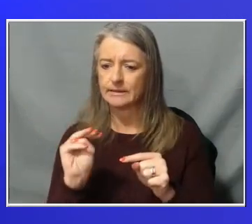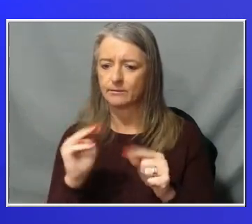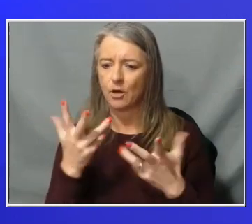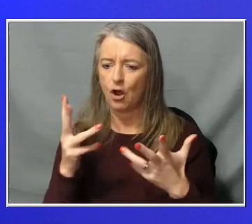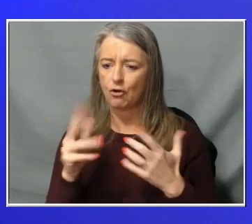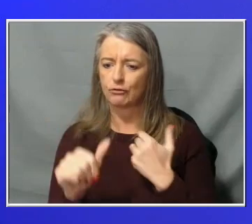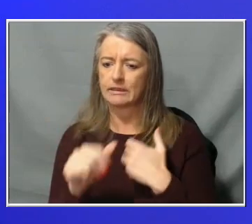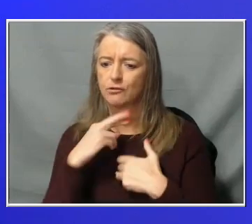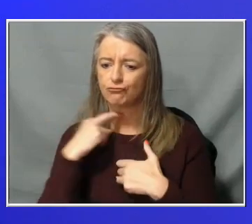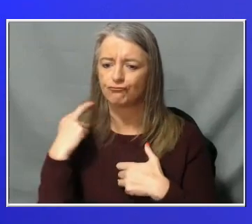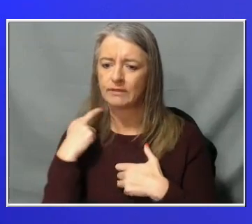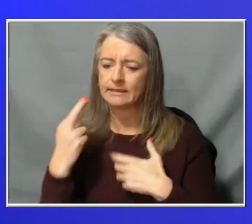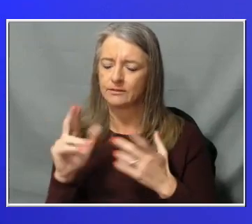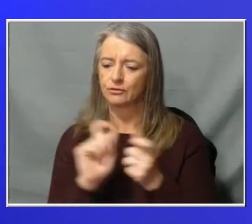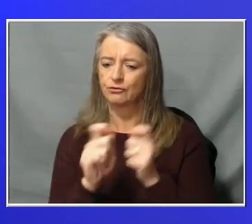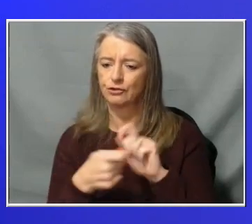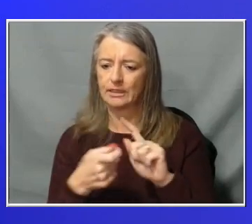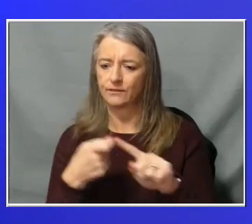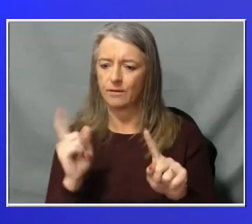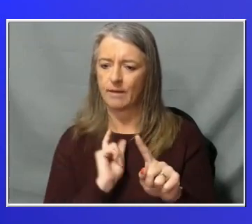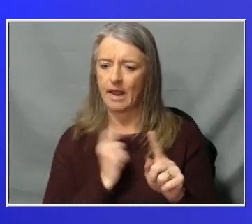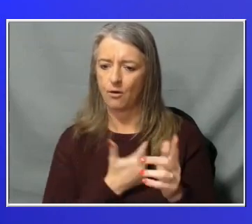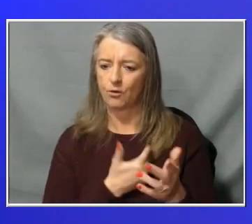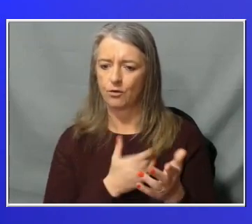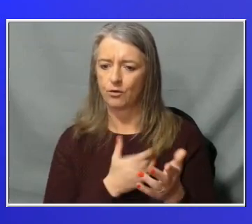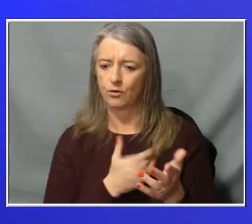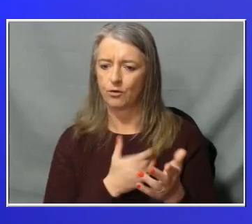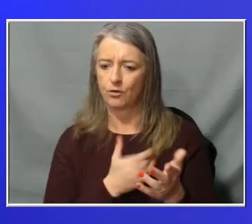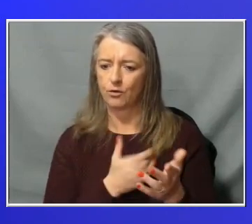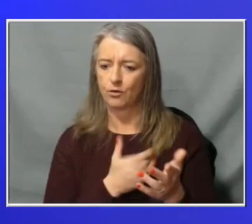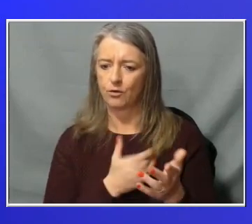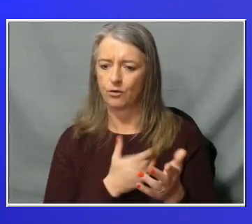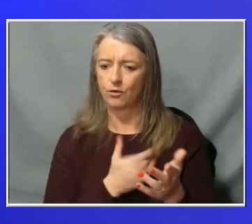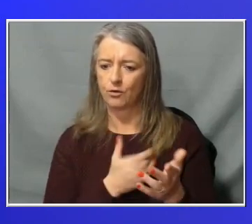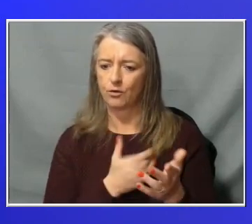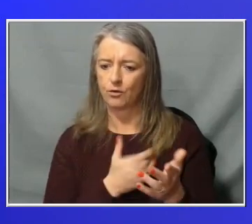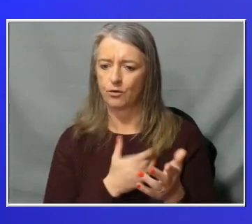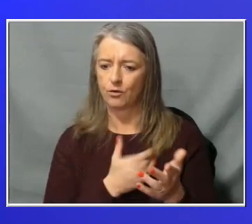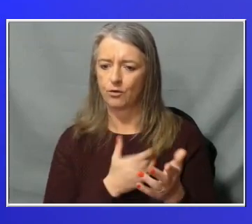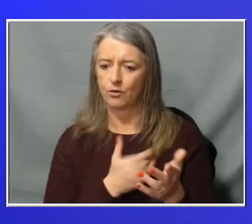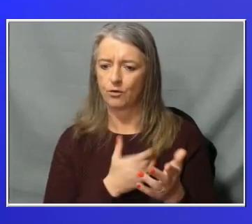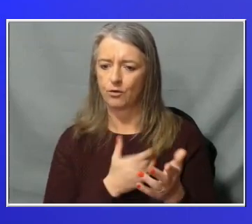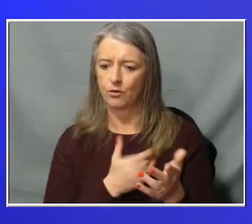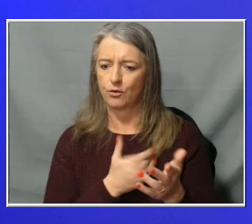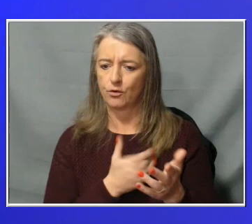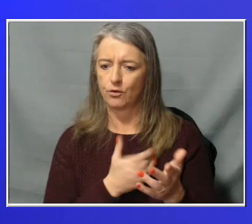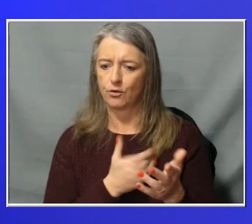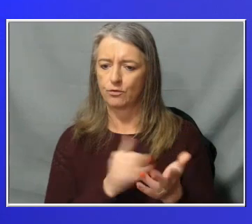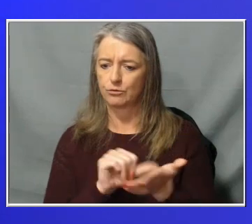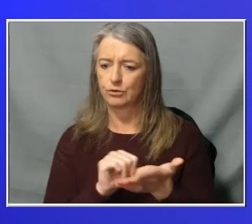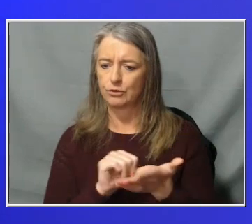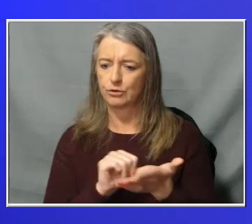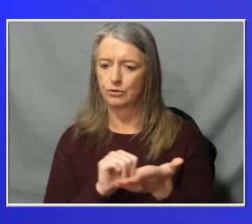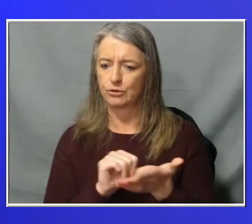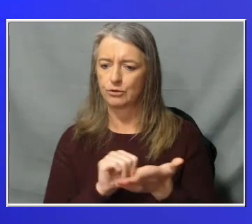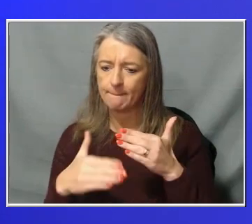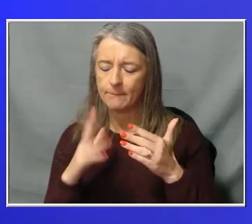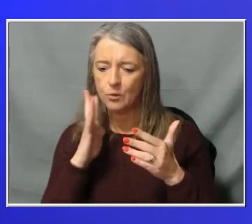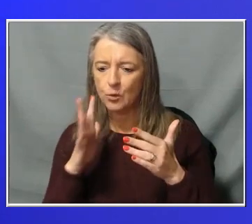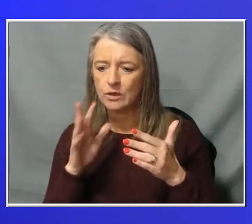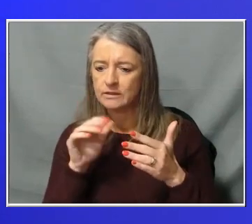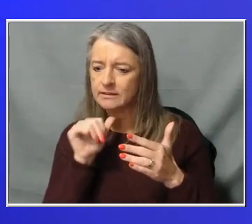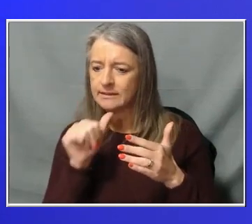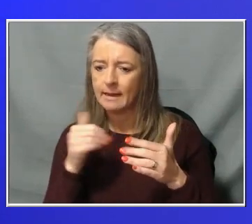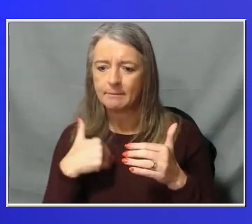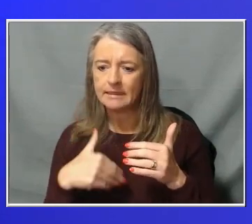risk of change from our procedure itself. I think in an adult, the outcome would not be anywhere